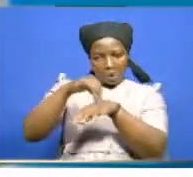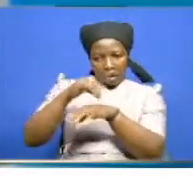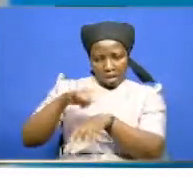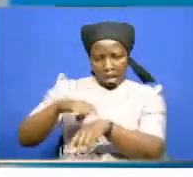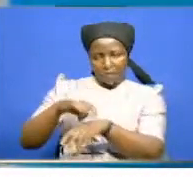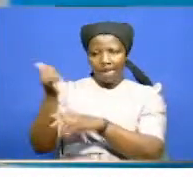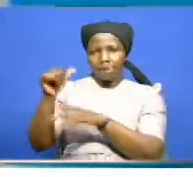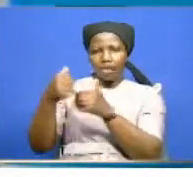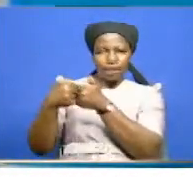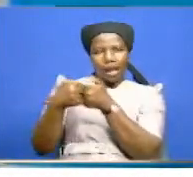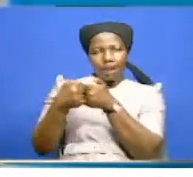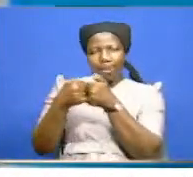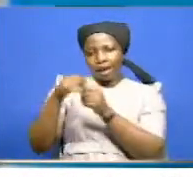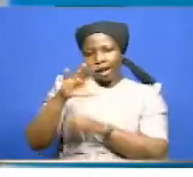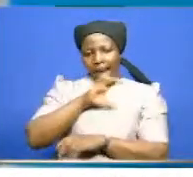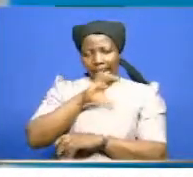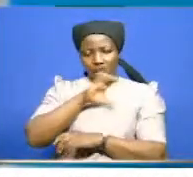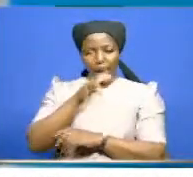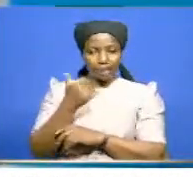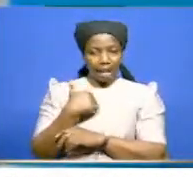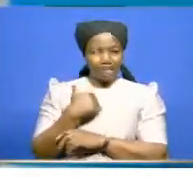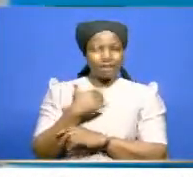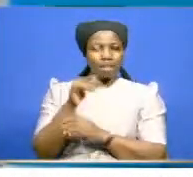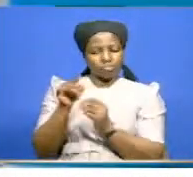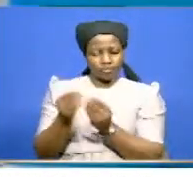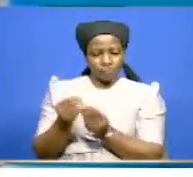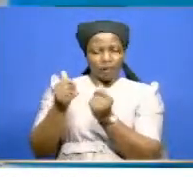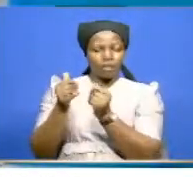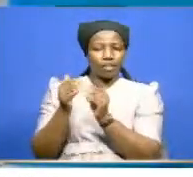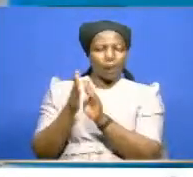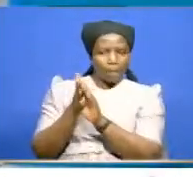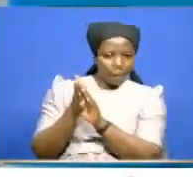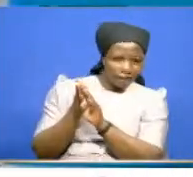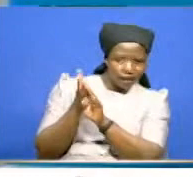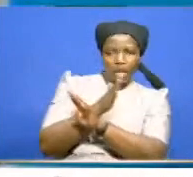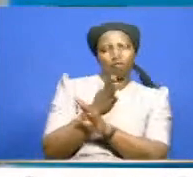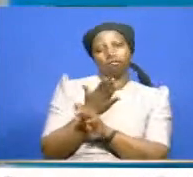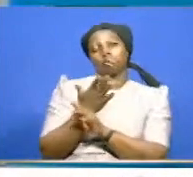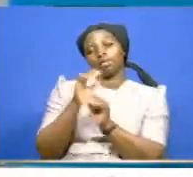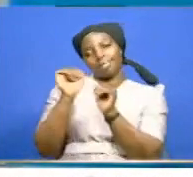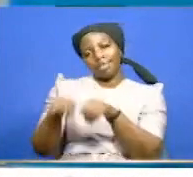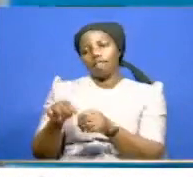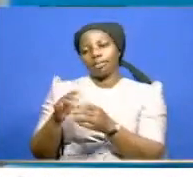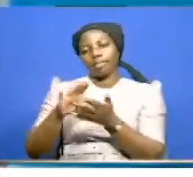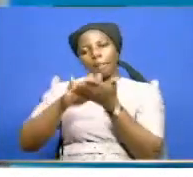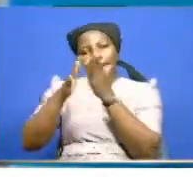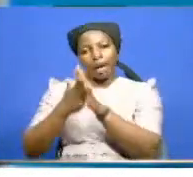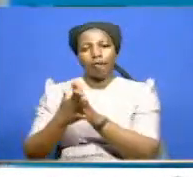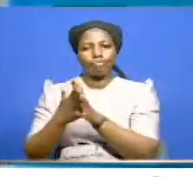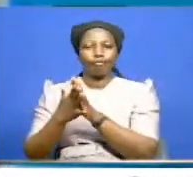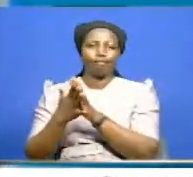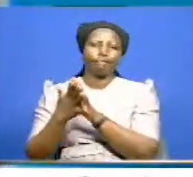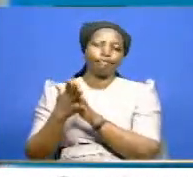face are mitigated on time before they can turn into what we call bad